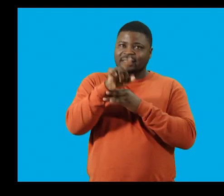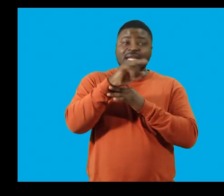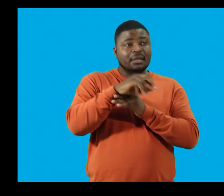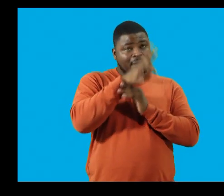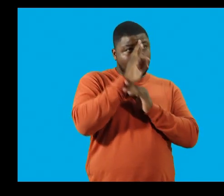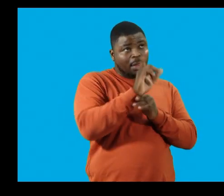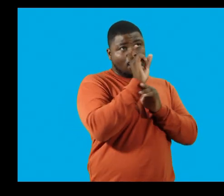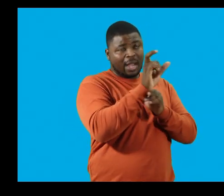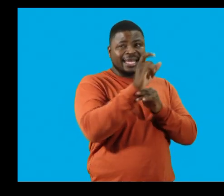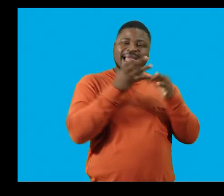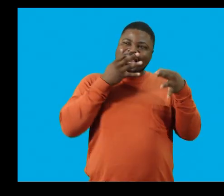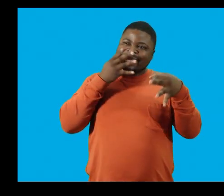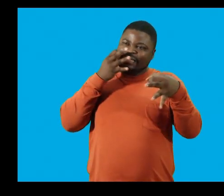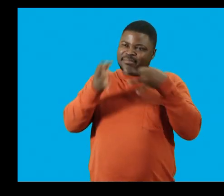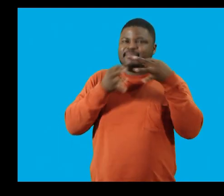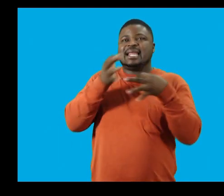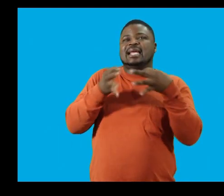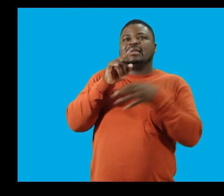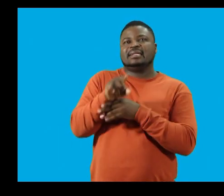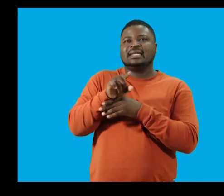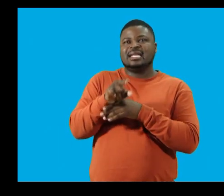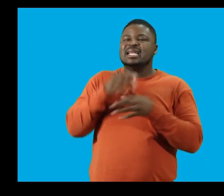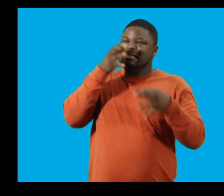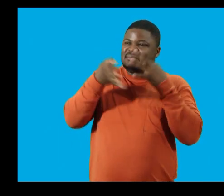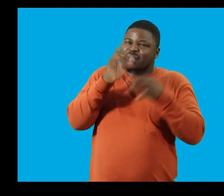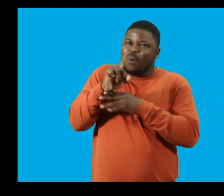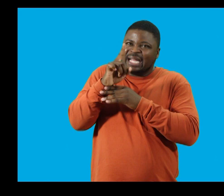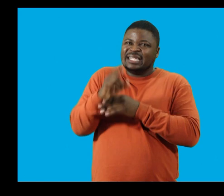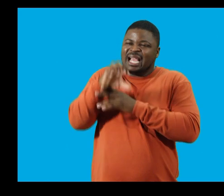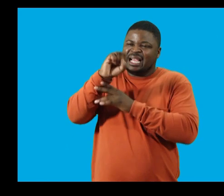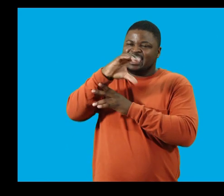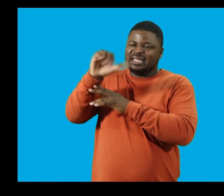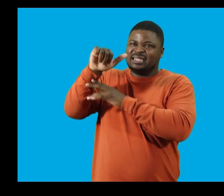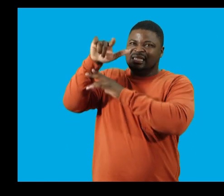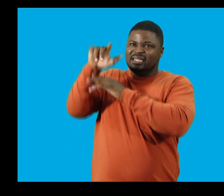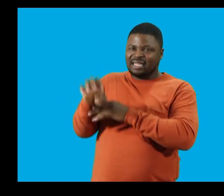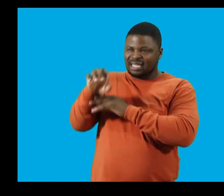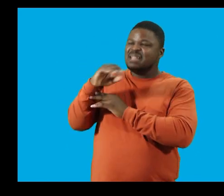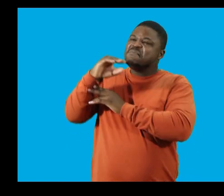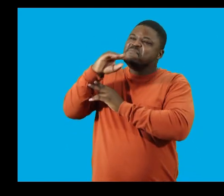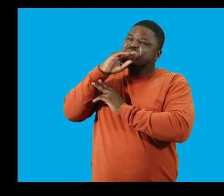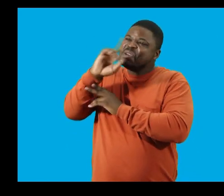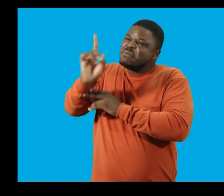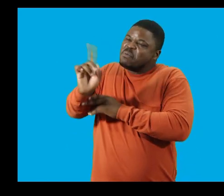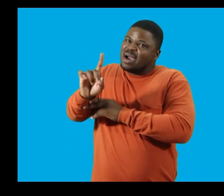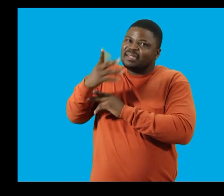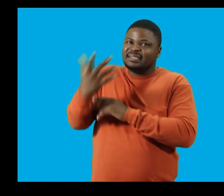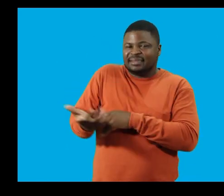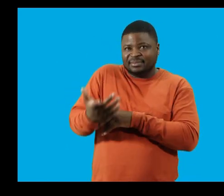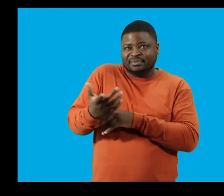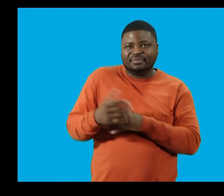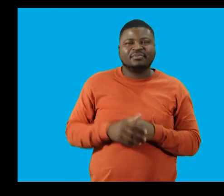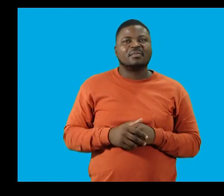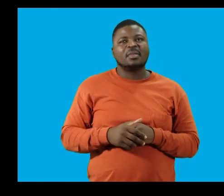verb, explain. What do I need to explain? The meaning. Now remember, when it gets to maps and